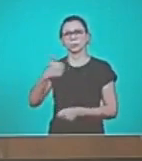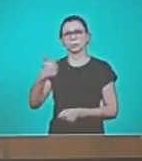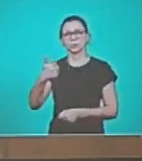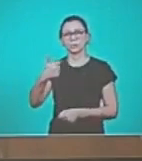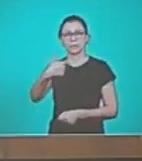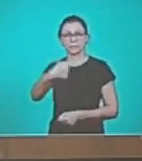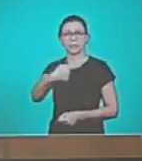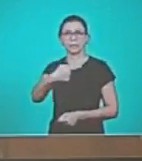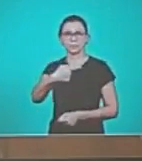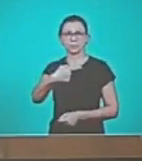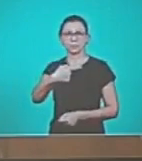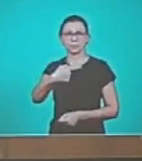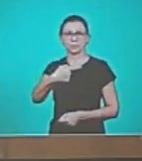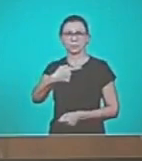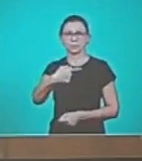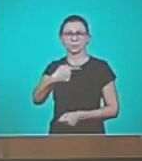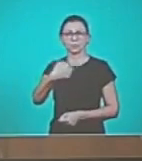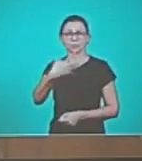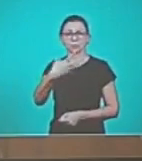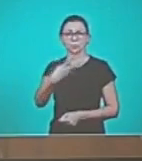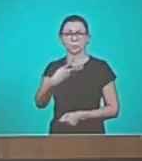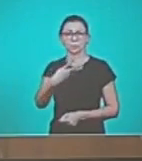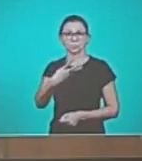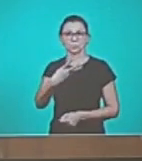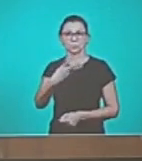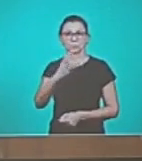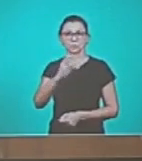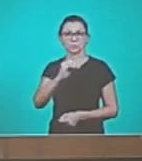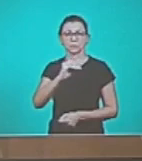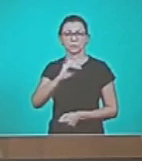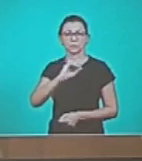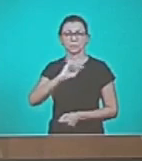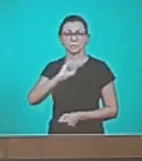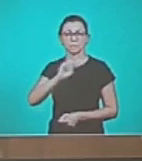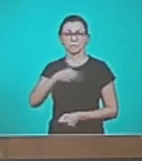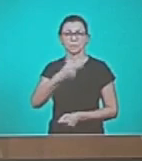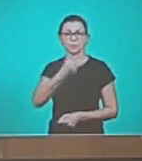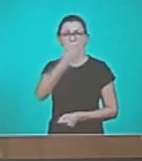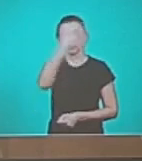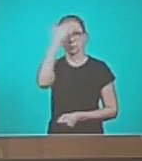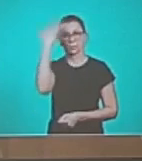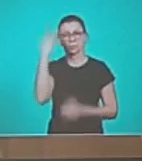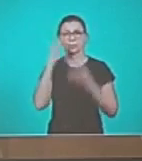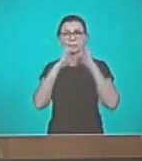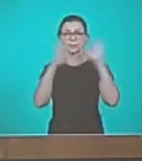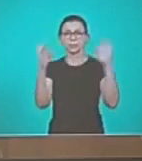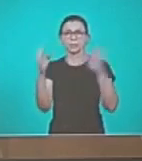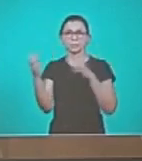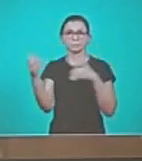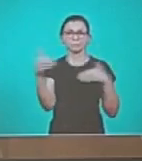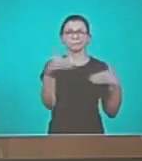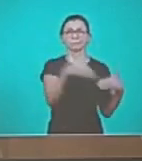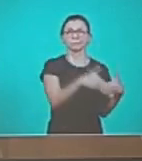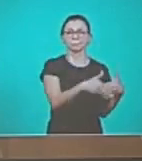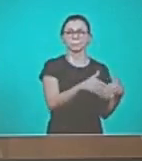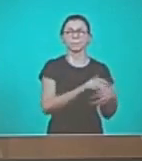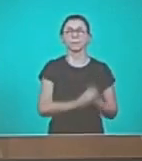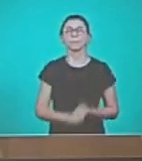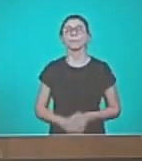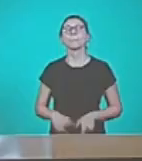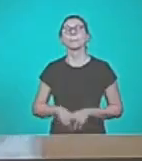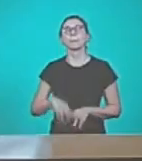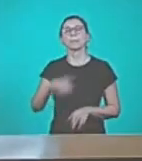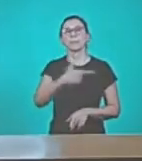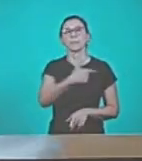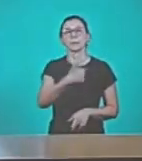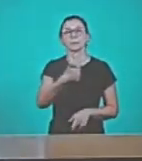it was 2017, 400,000 evangelicals left the churches. In